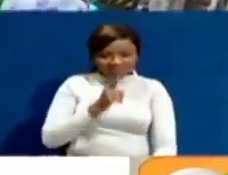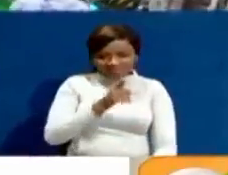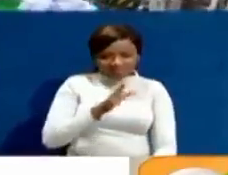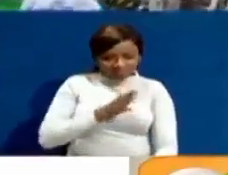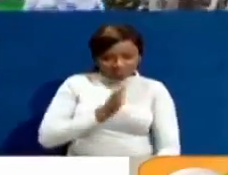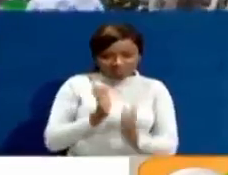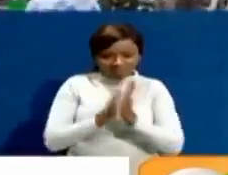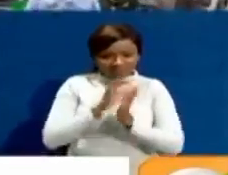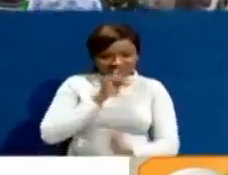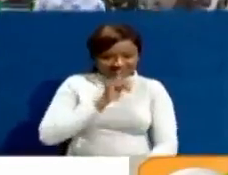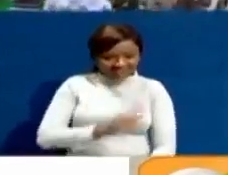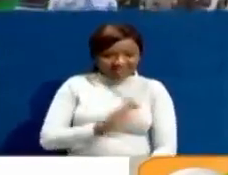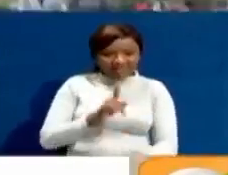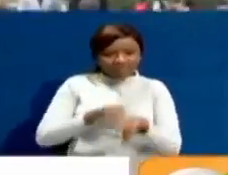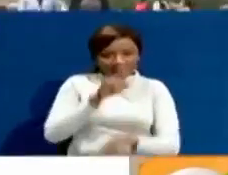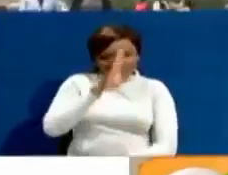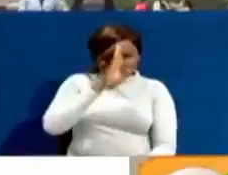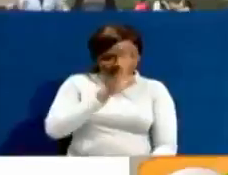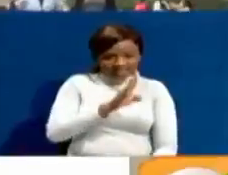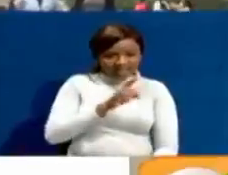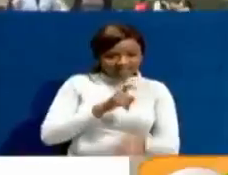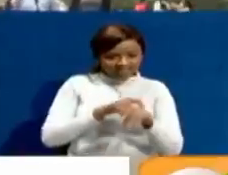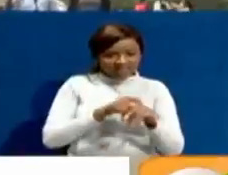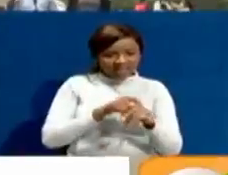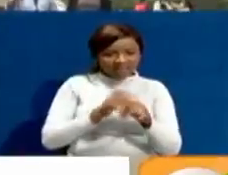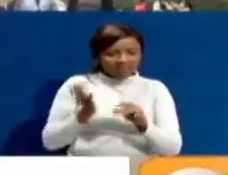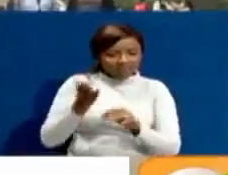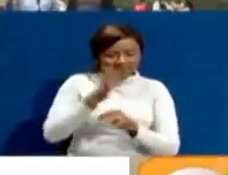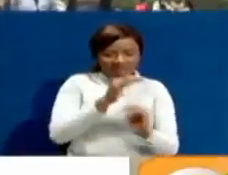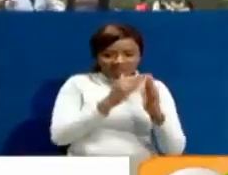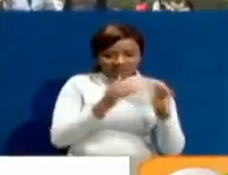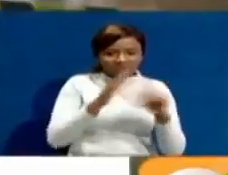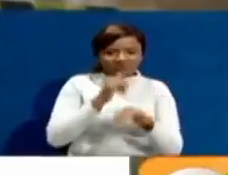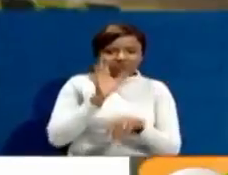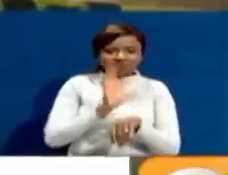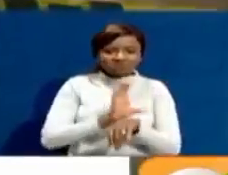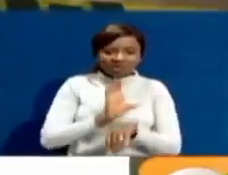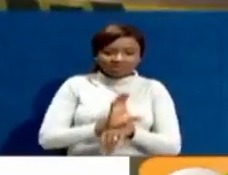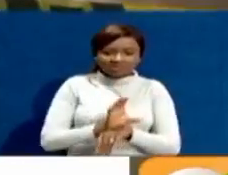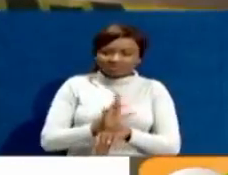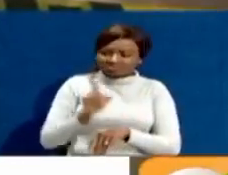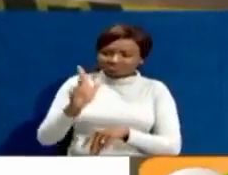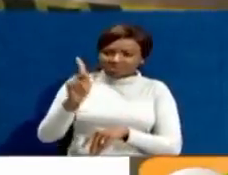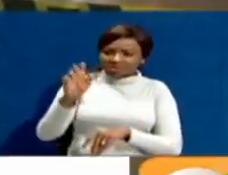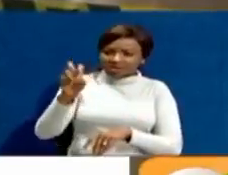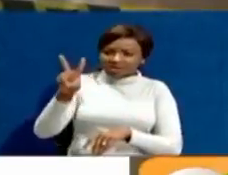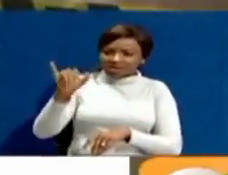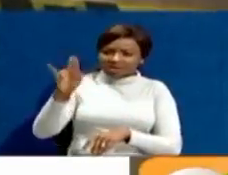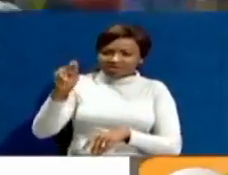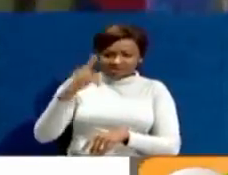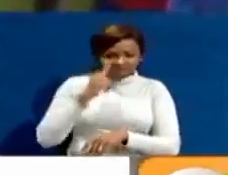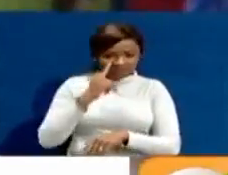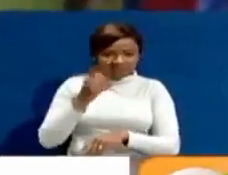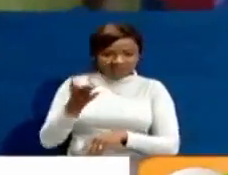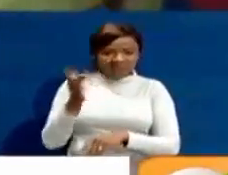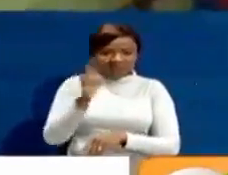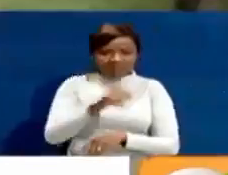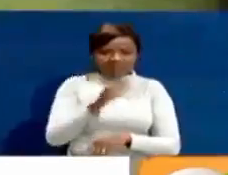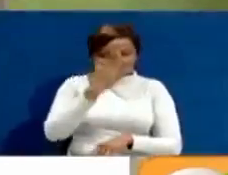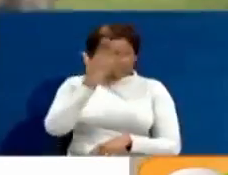Charity and her son was Sunday when they walked back to the house from church. Kevin was reportedly seen on Monday.